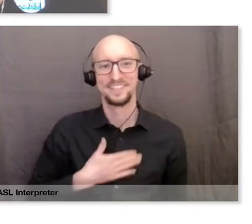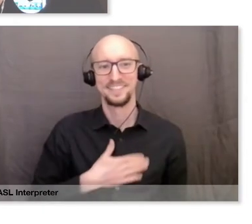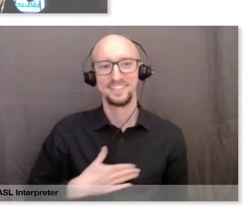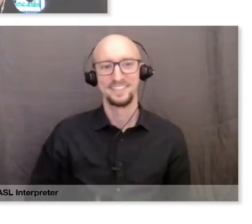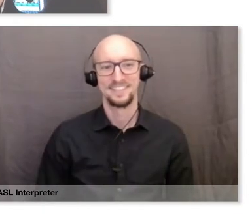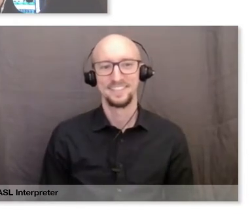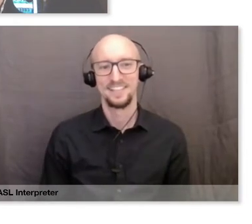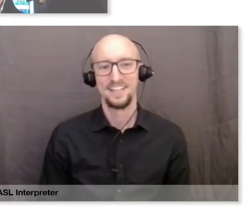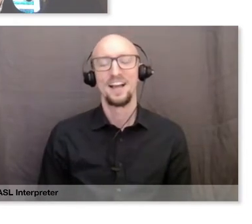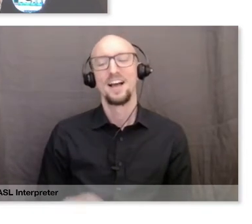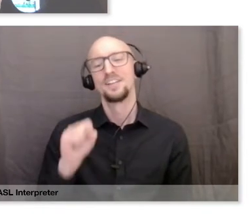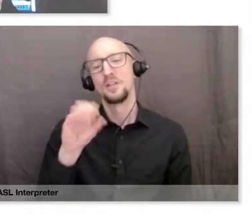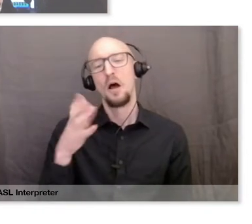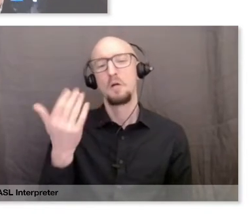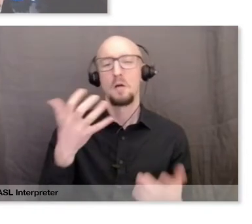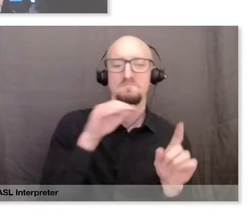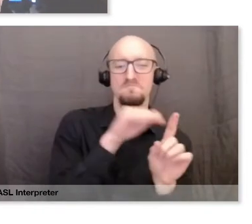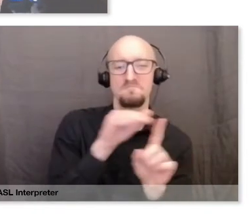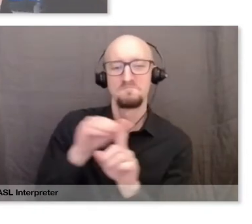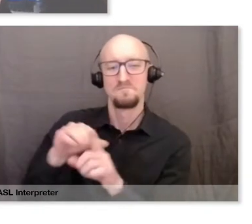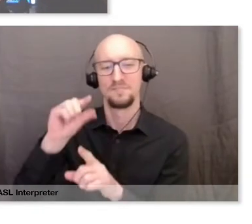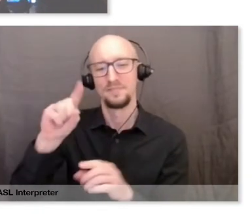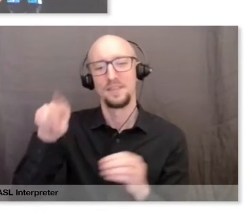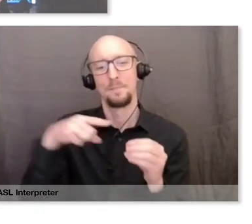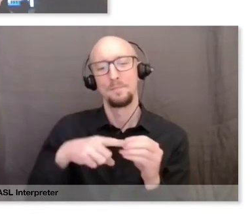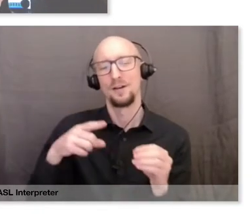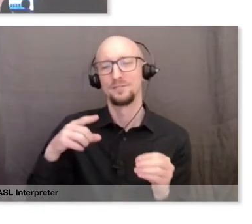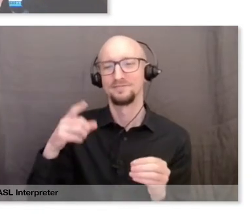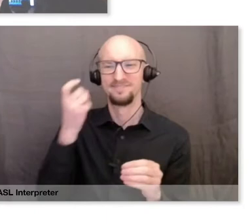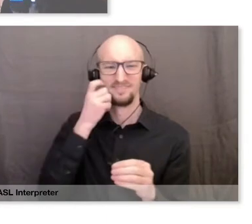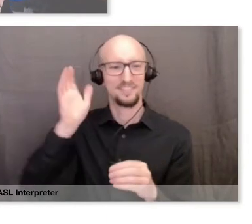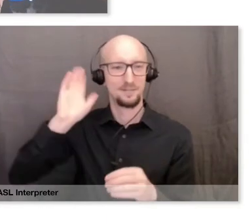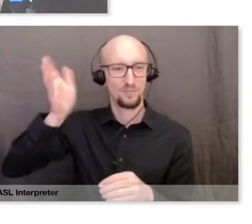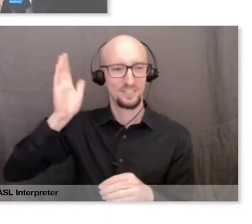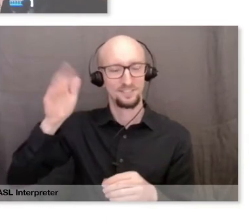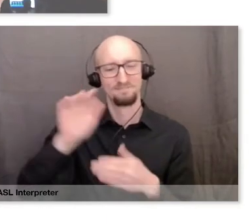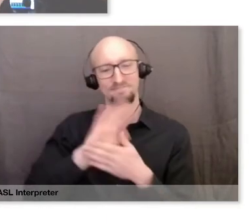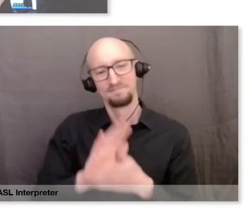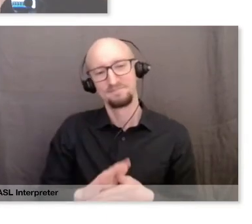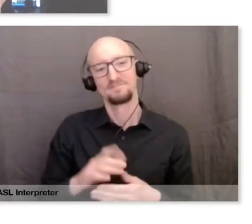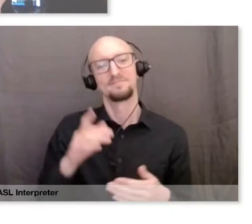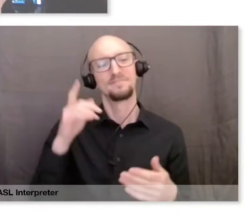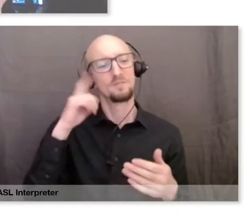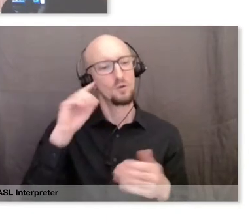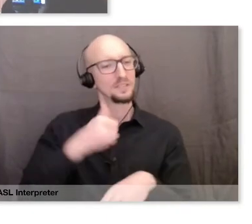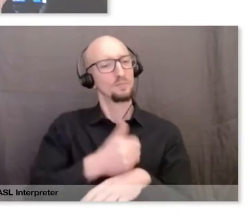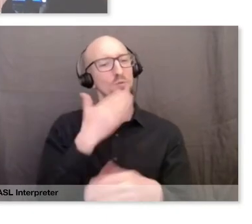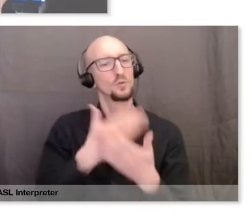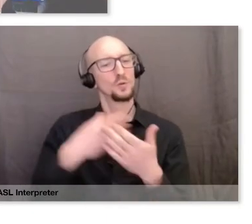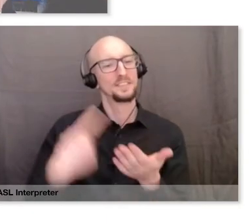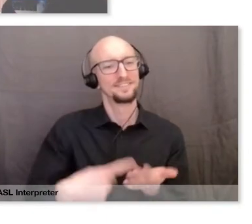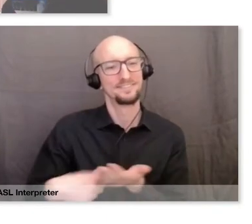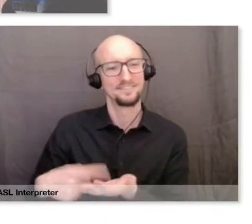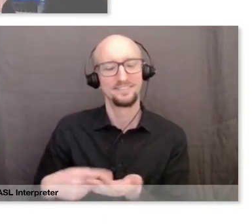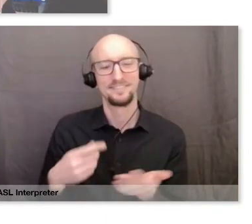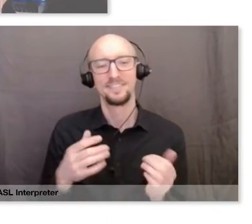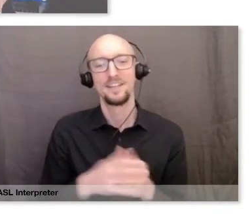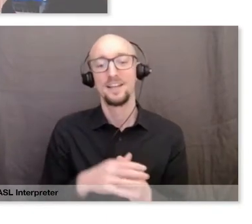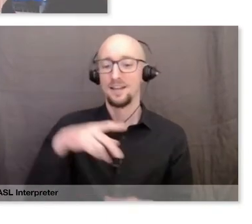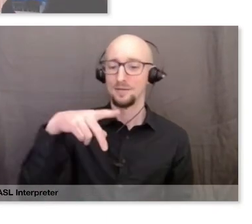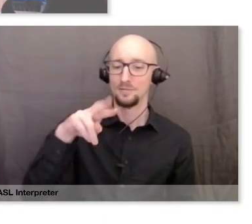So just to kind of refresh folks' memories about our presentations and set us up for a discussion. Priya